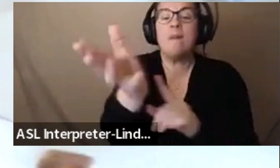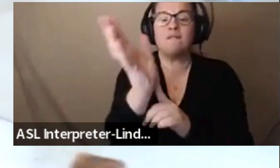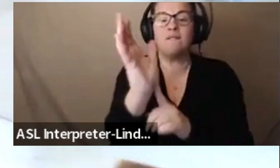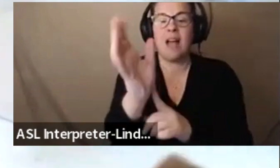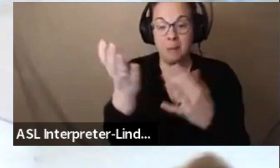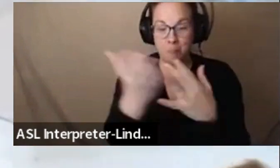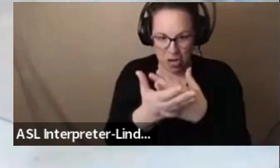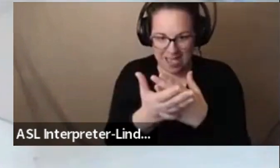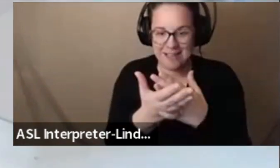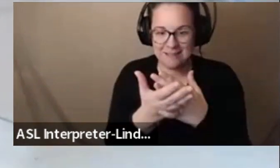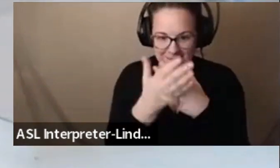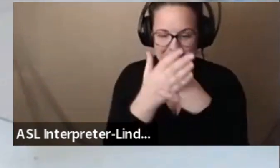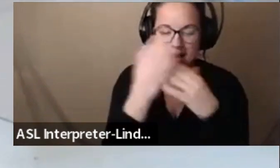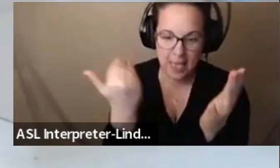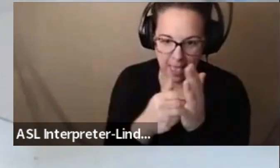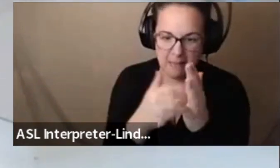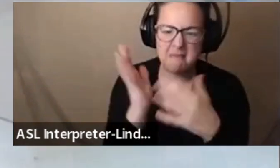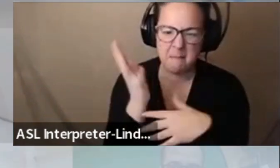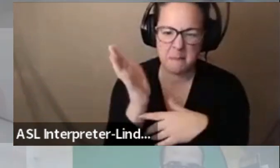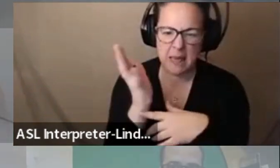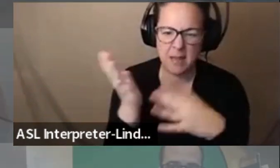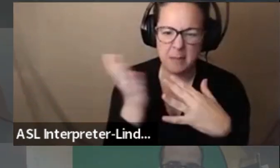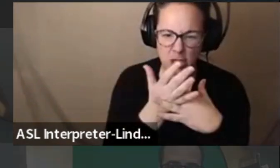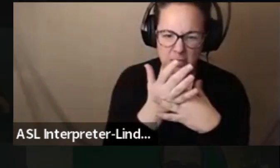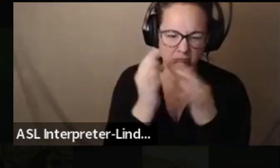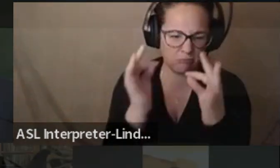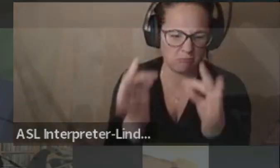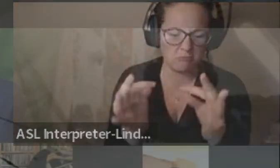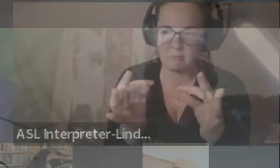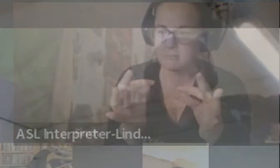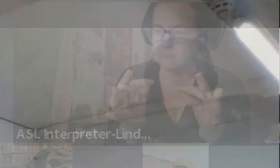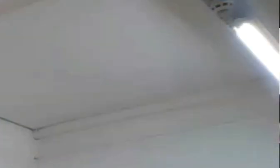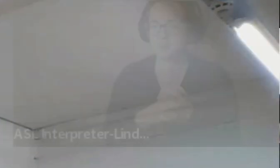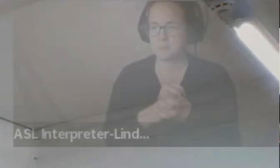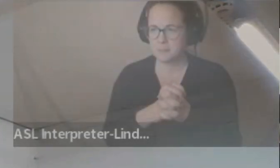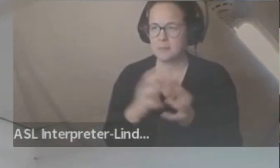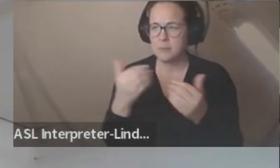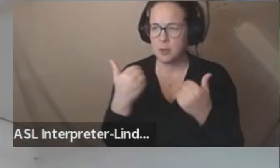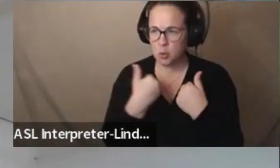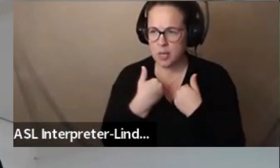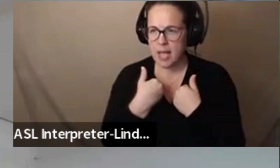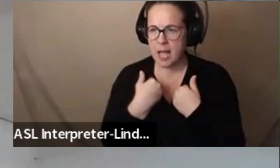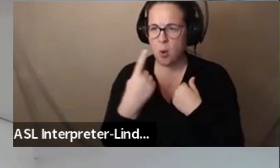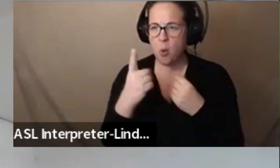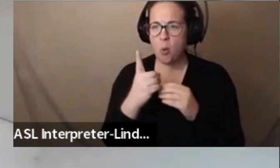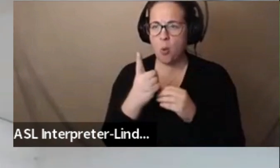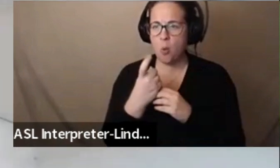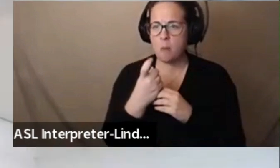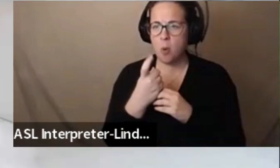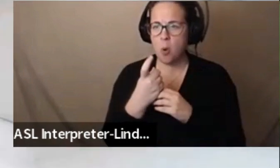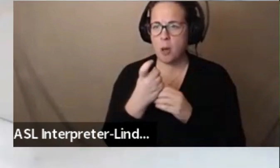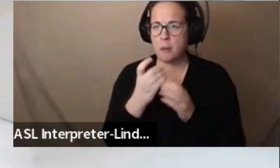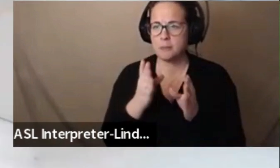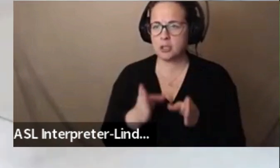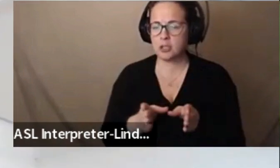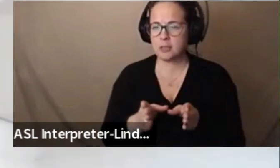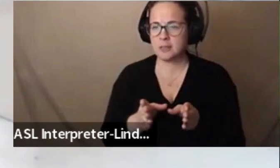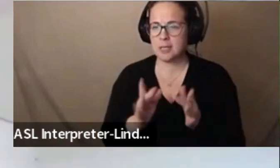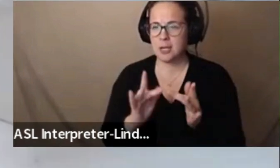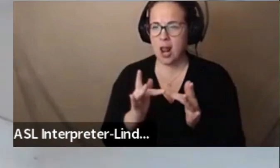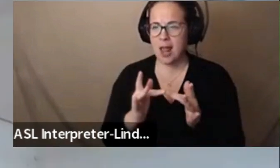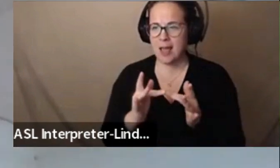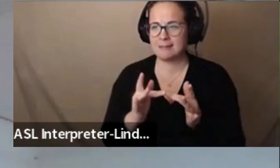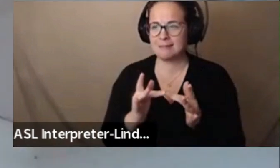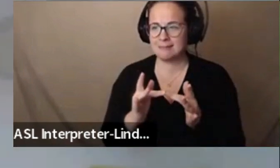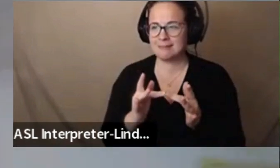track. Quick 5-minute break again. There was somebody online who